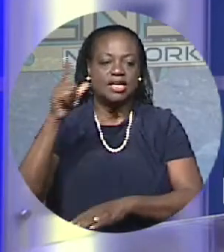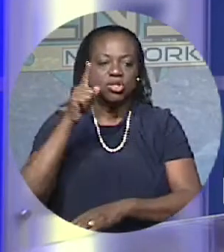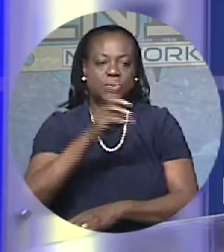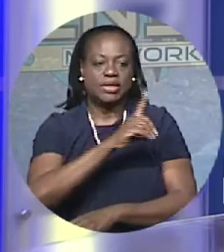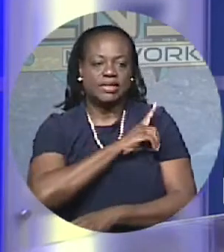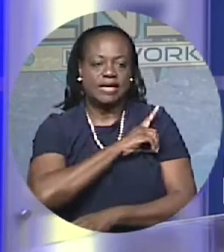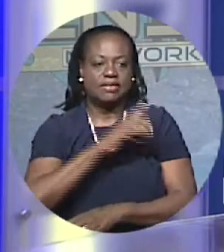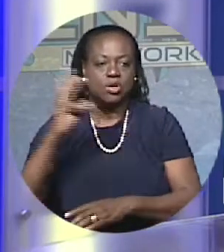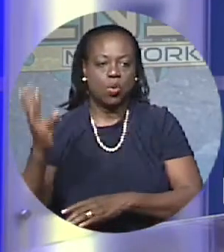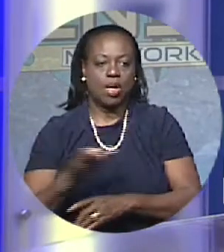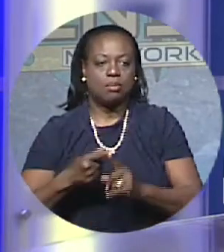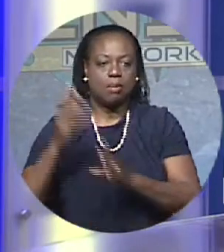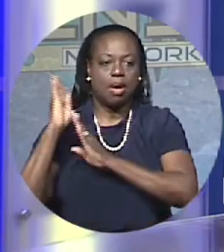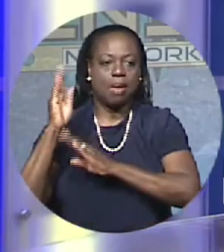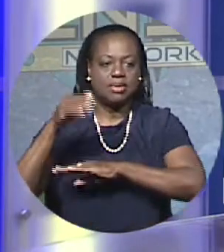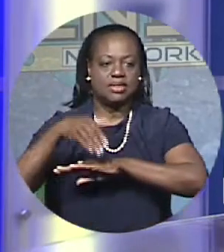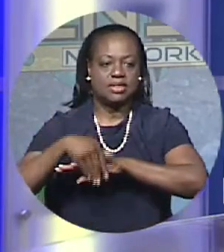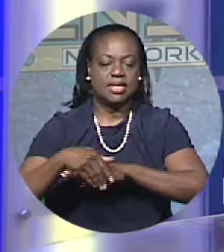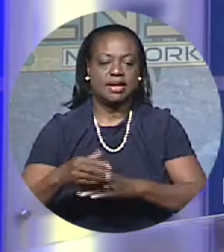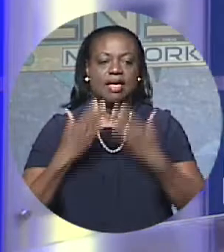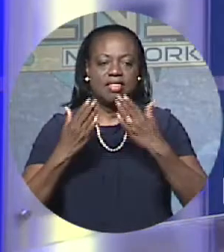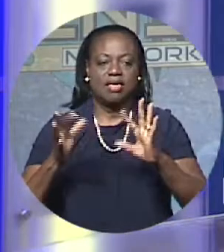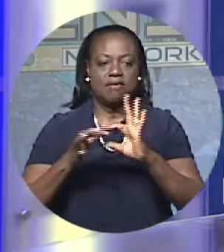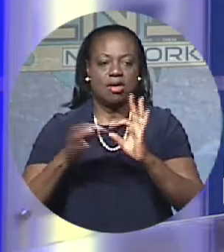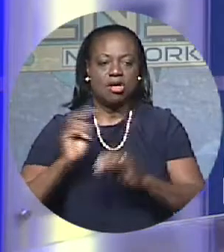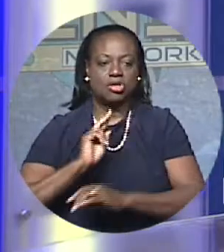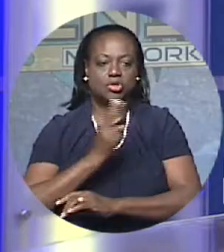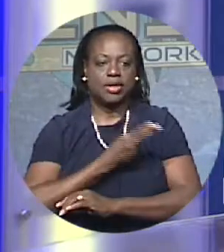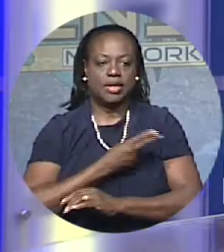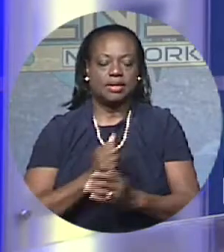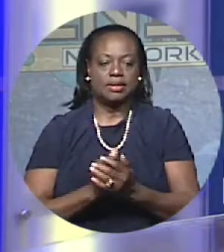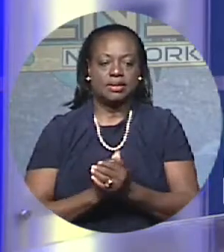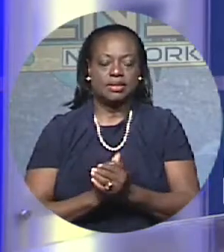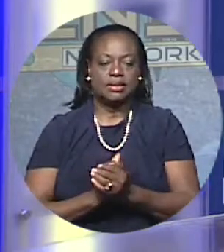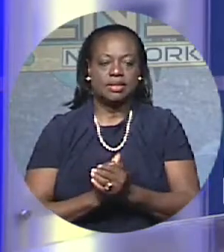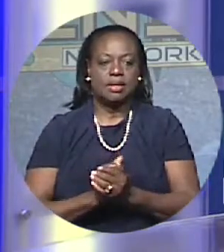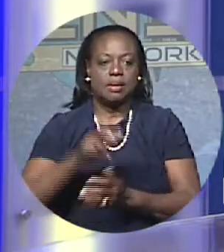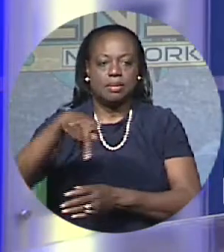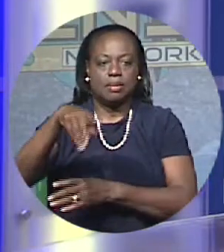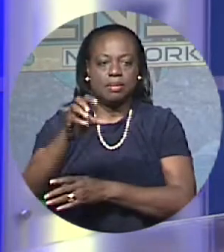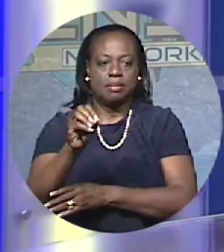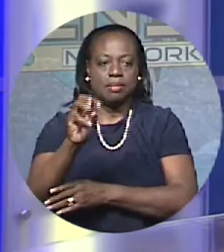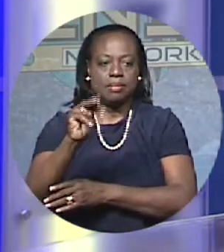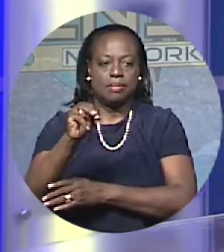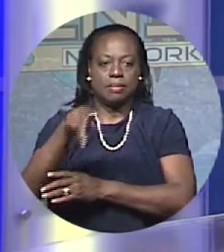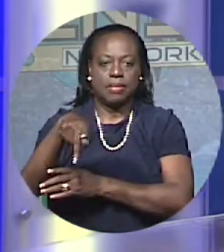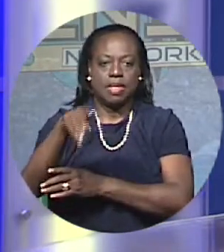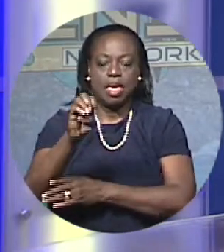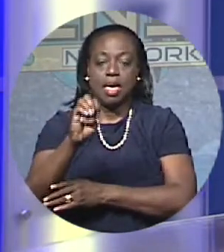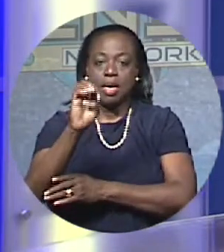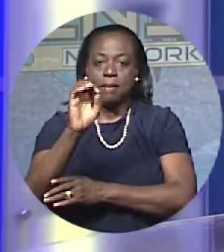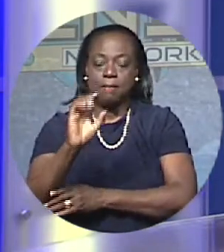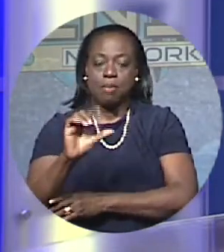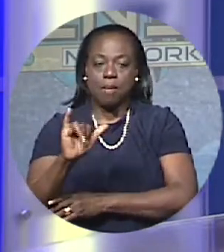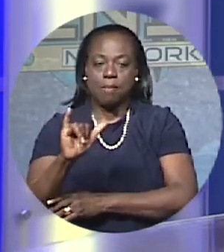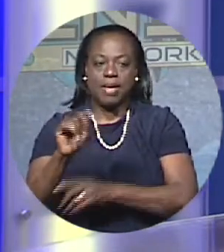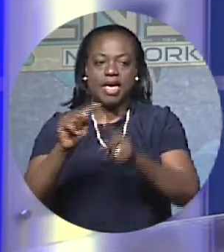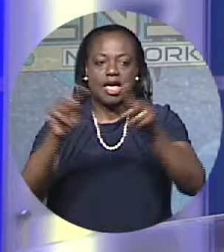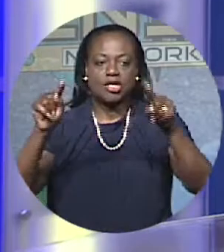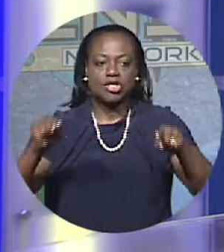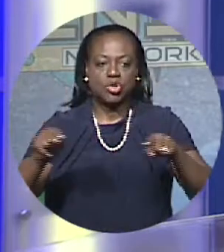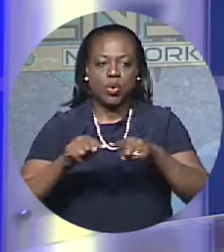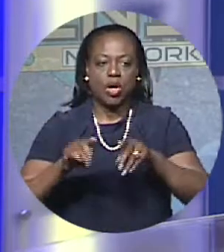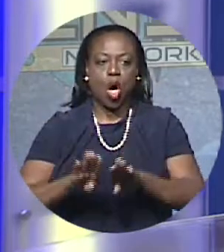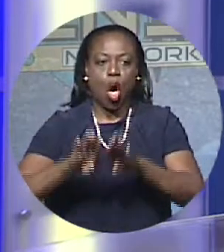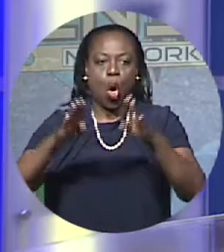welcome to the Bahamas Tonight Weekend Edition. Thanks so much for tuning in with us. The Pompey Square officially opened in grand style to Bahamians and